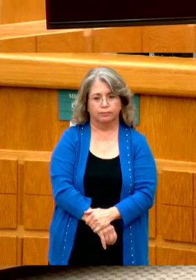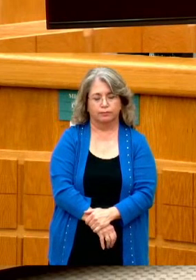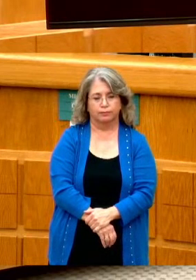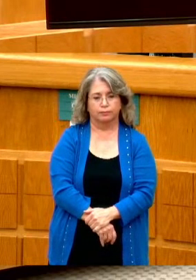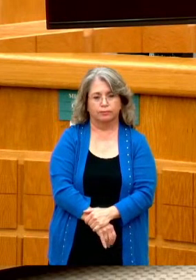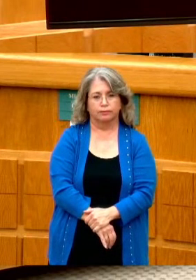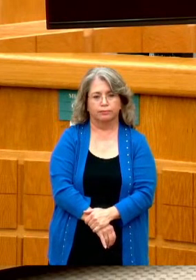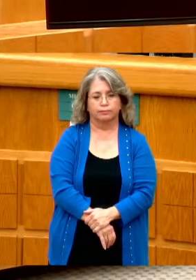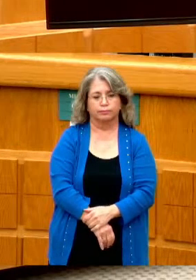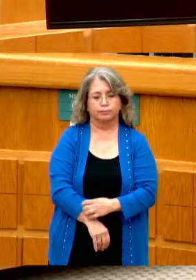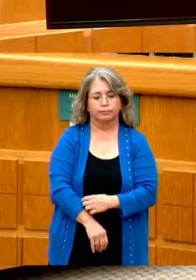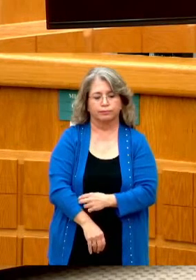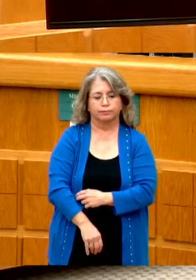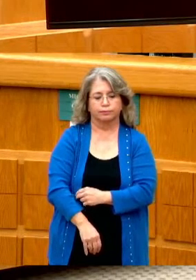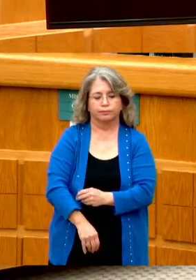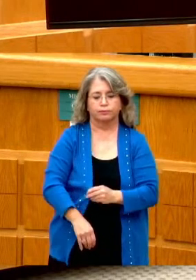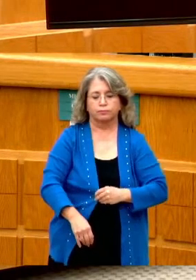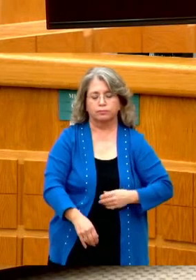Salud.